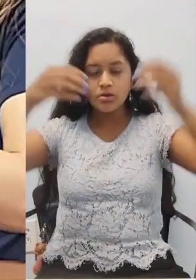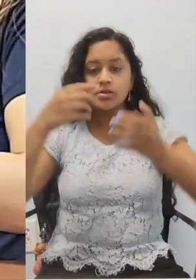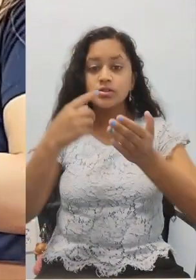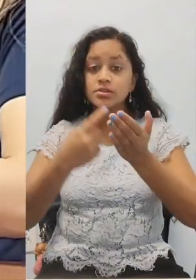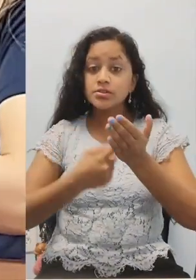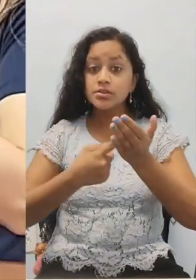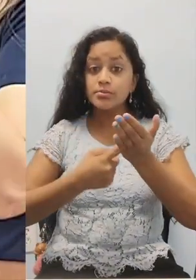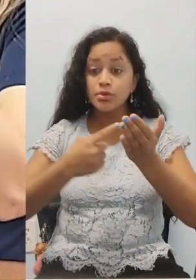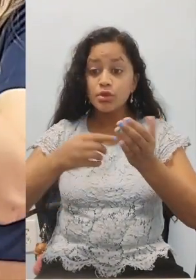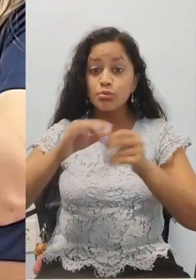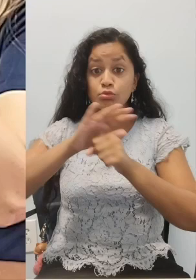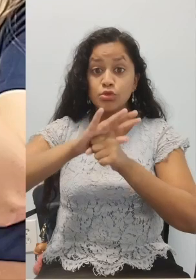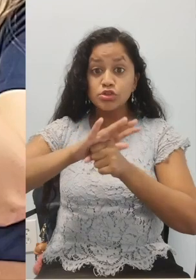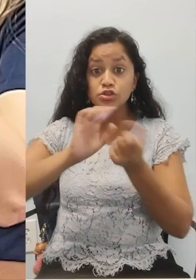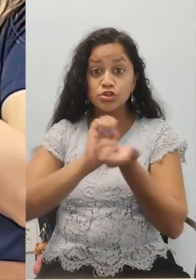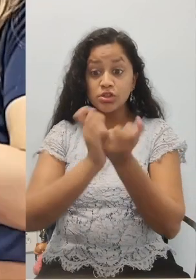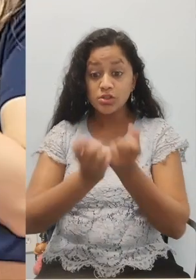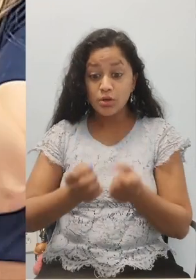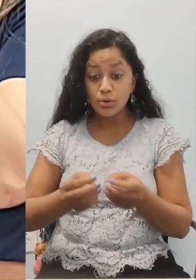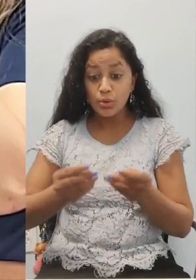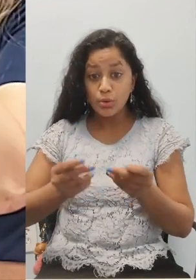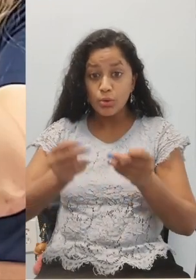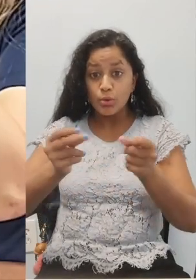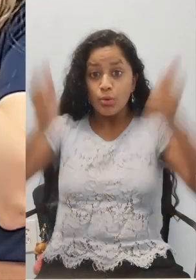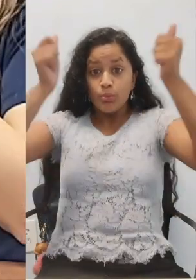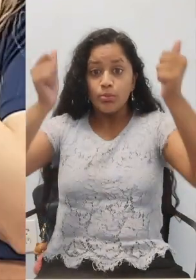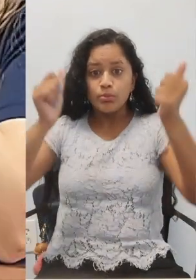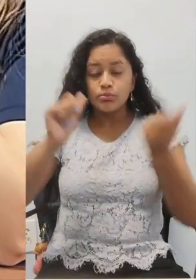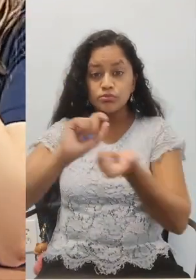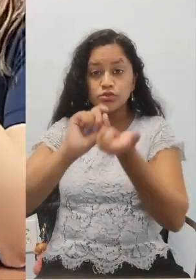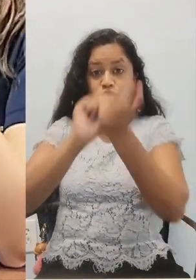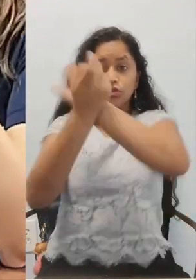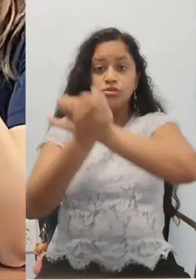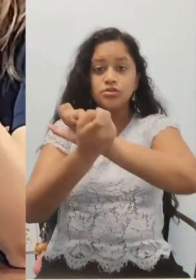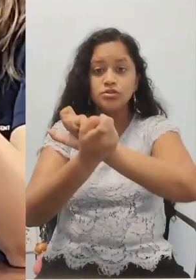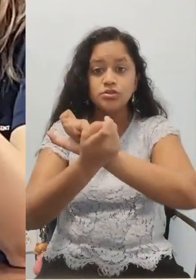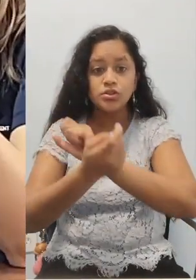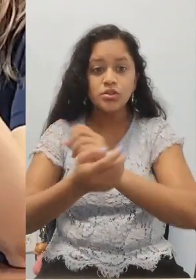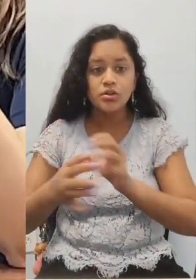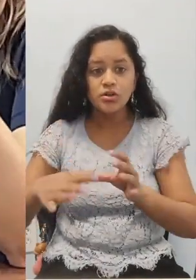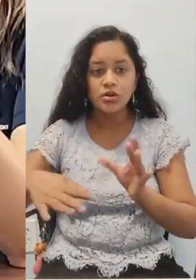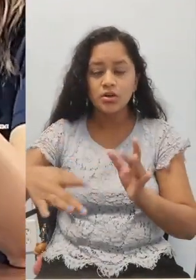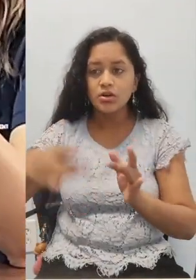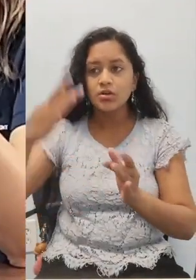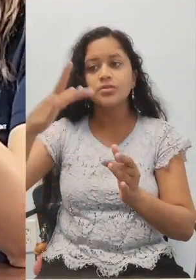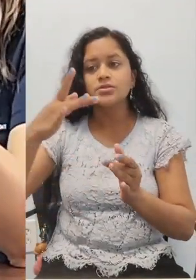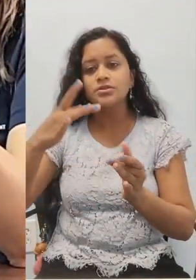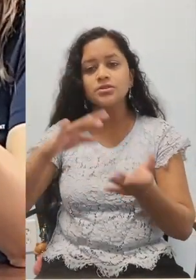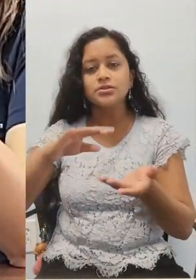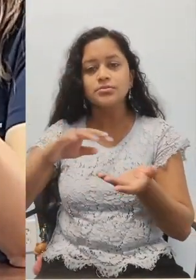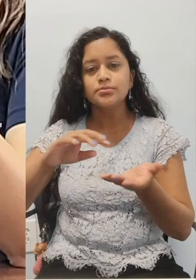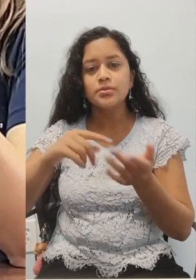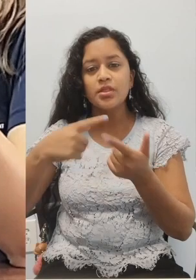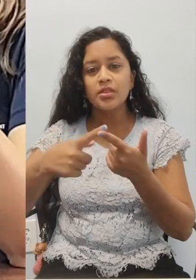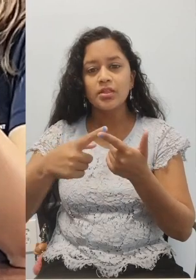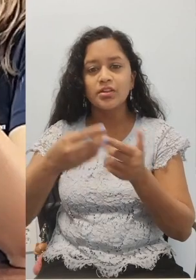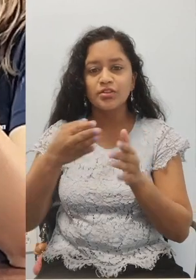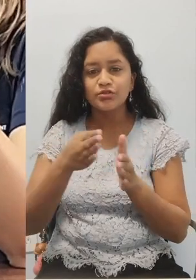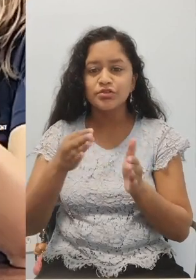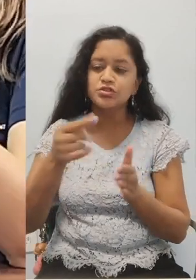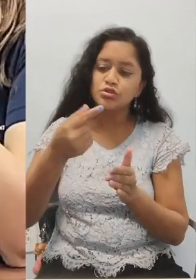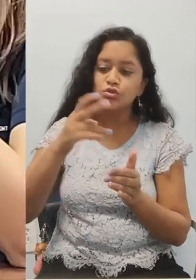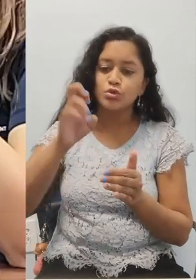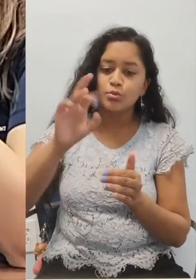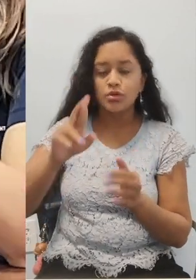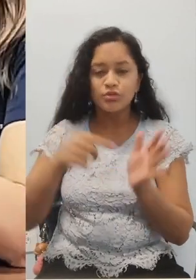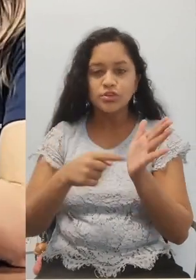up, they don't survive the pressure change, the fast pressure change. So when they come to the surface, they're sometimes dead. And